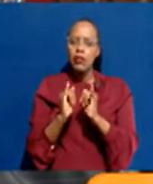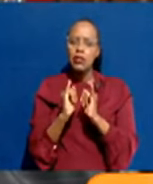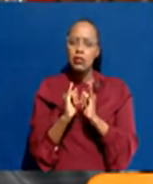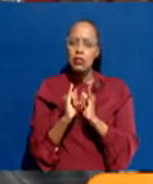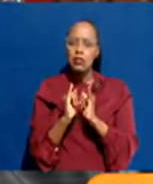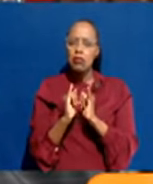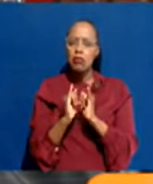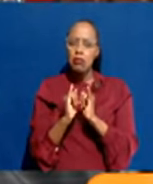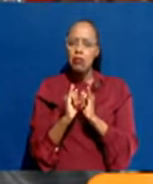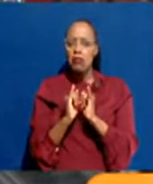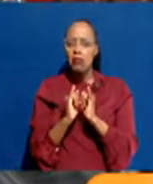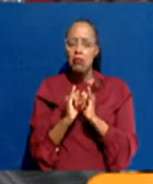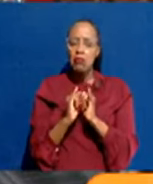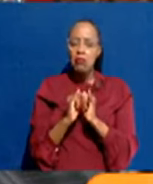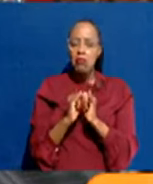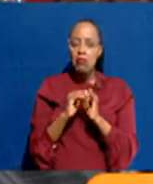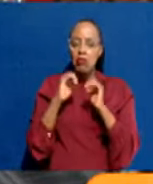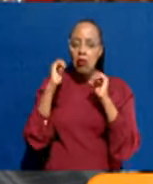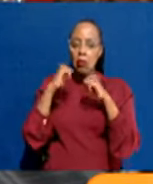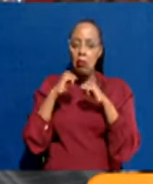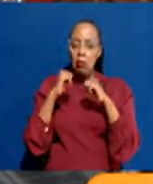you know, of the memorandum